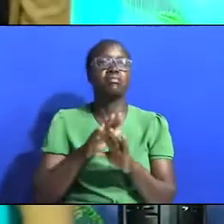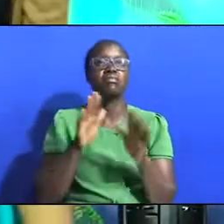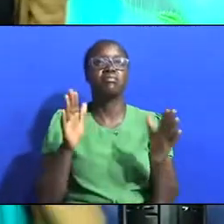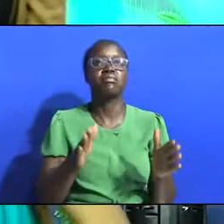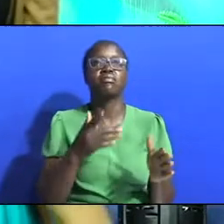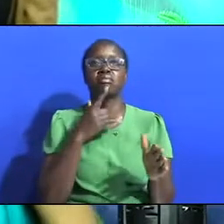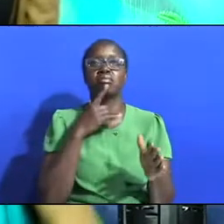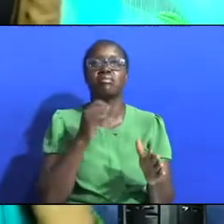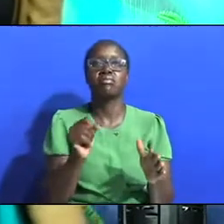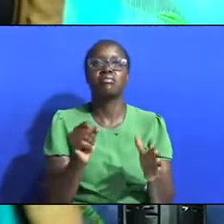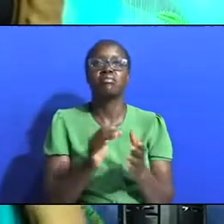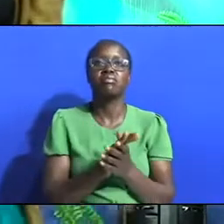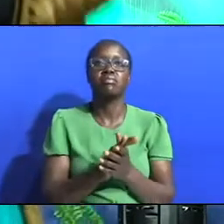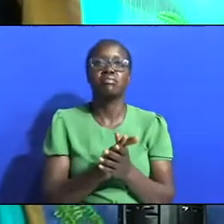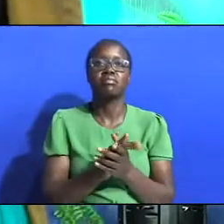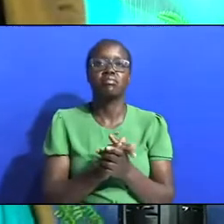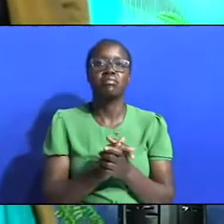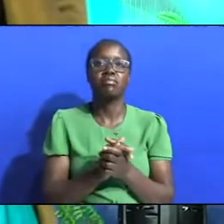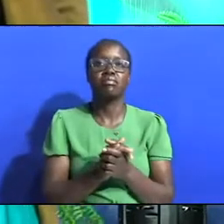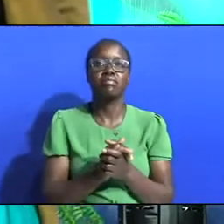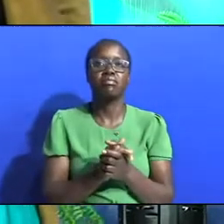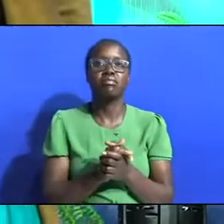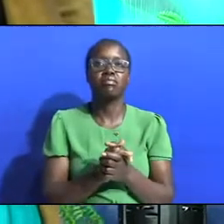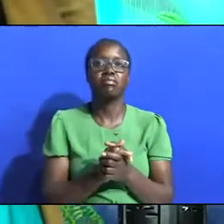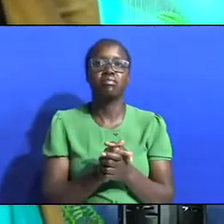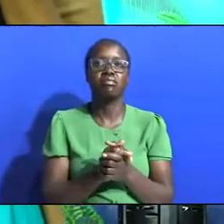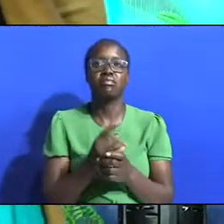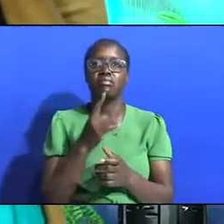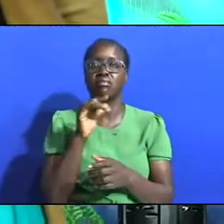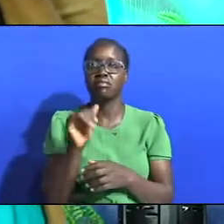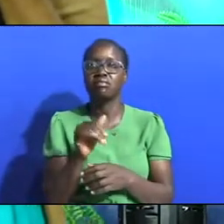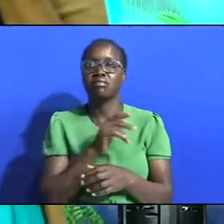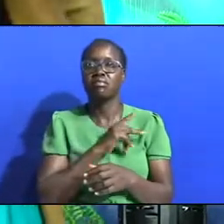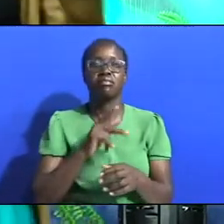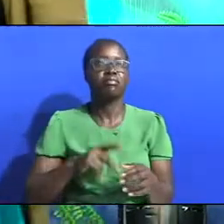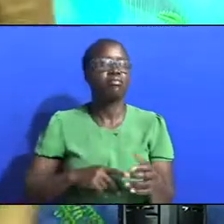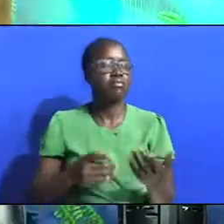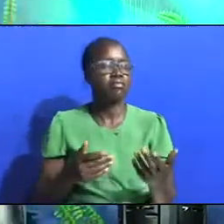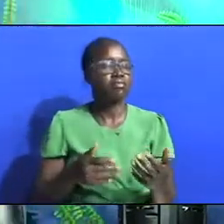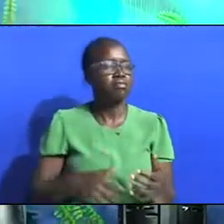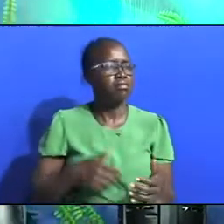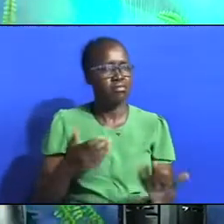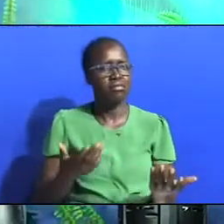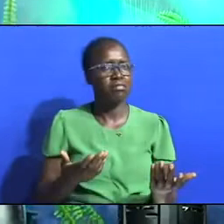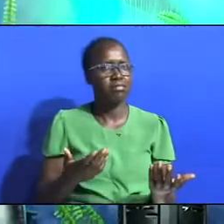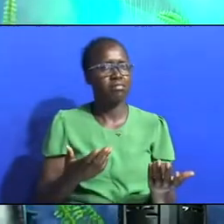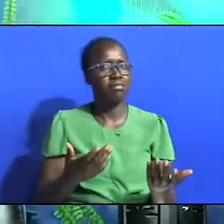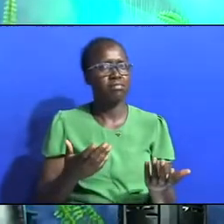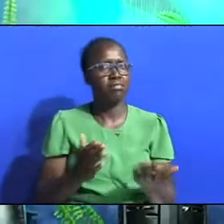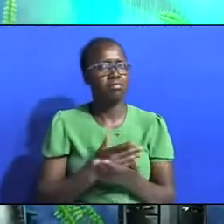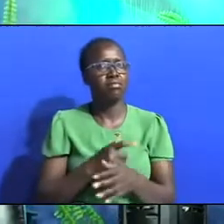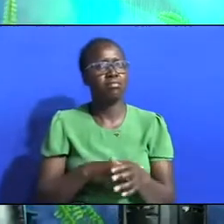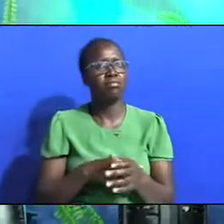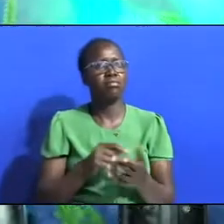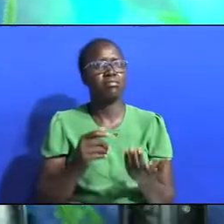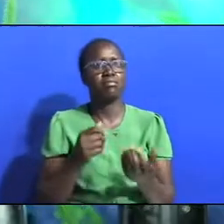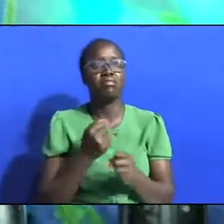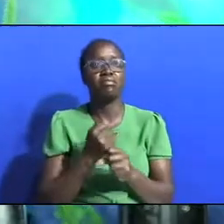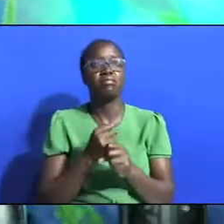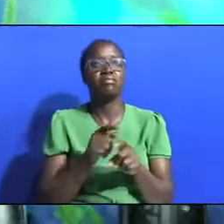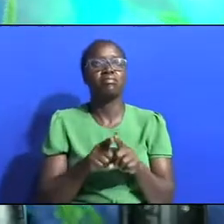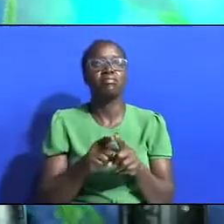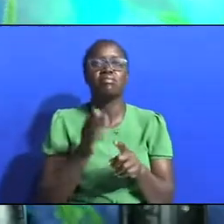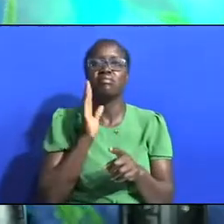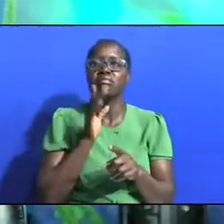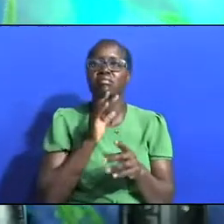So we can just eat a little so that the king doesn't get angry. Don't we do that sometimes when our friends are